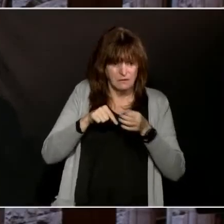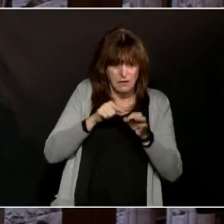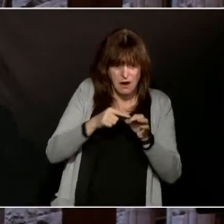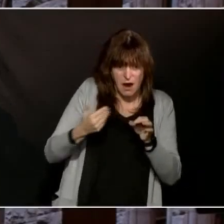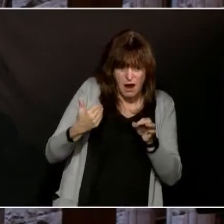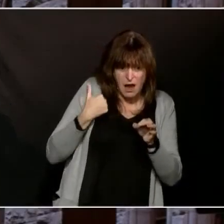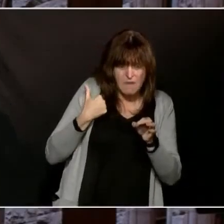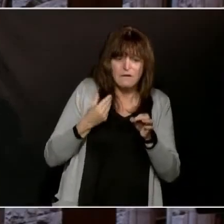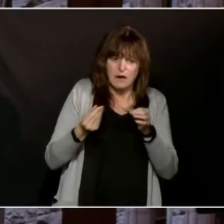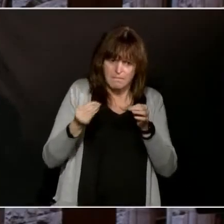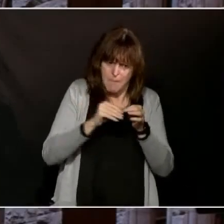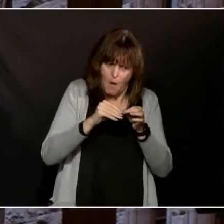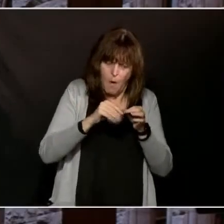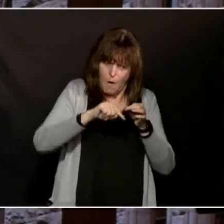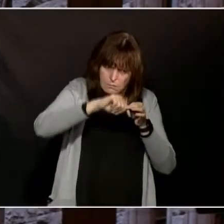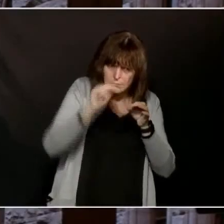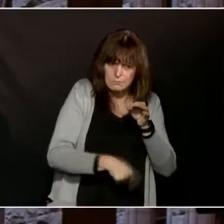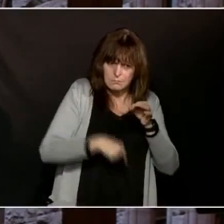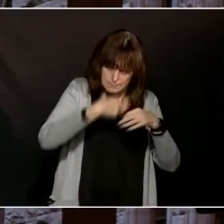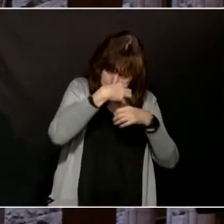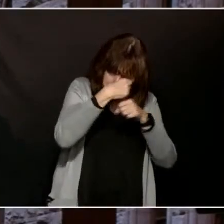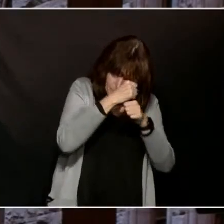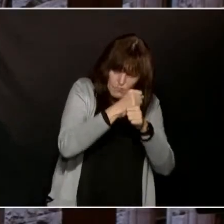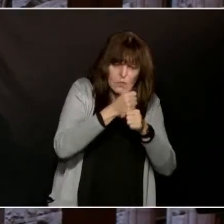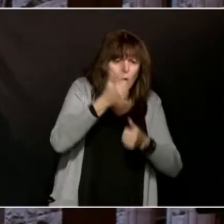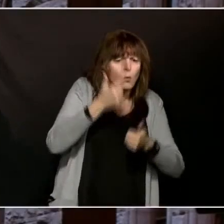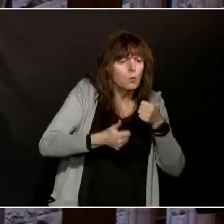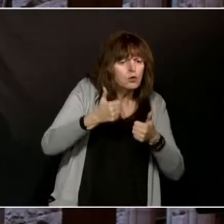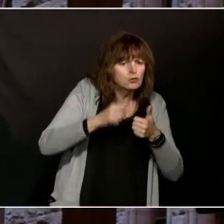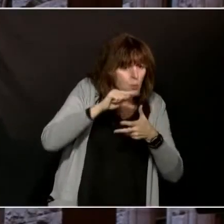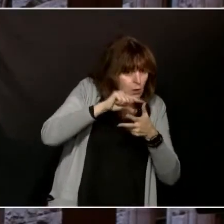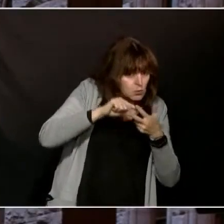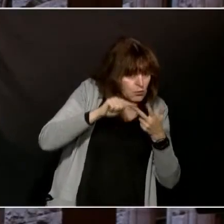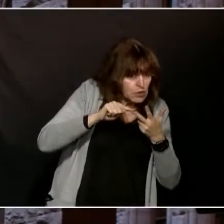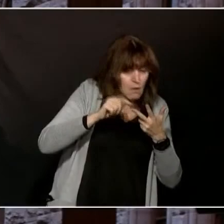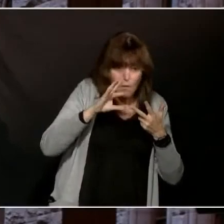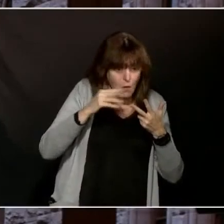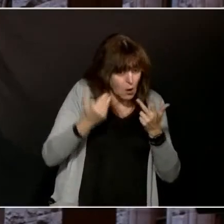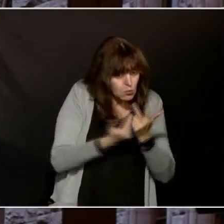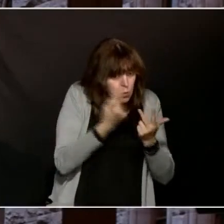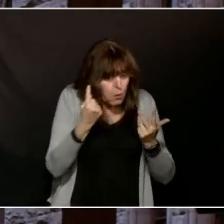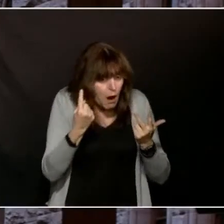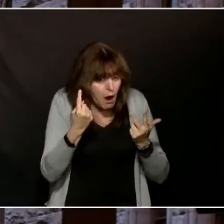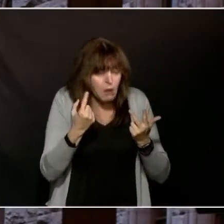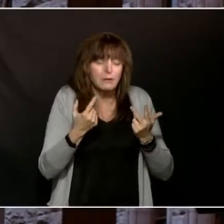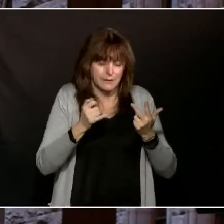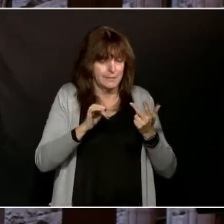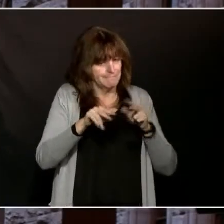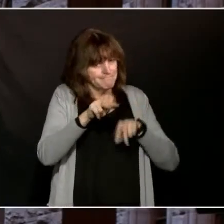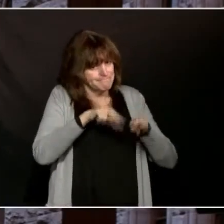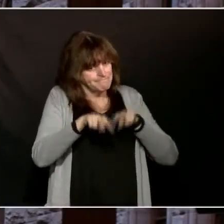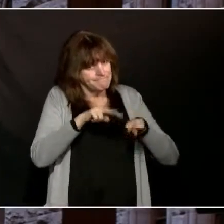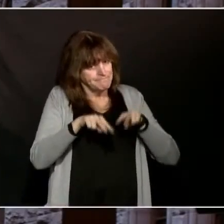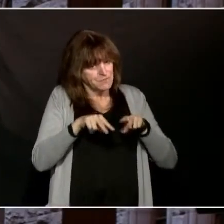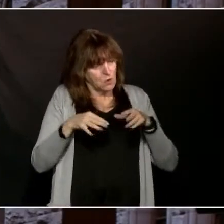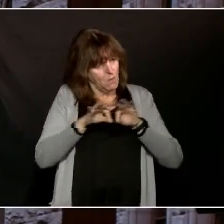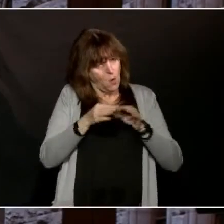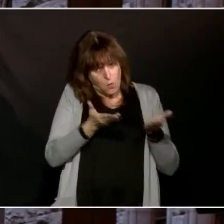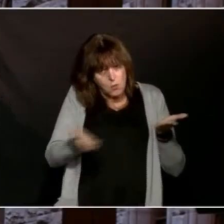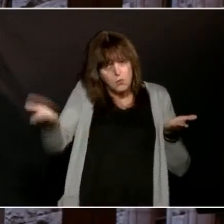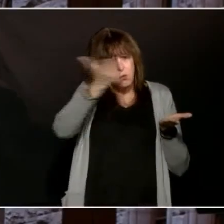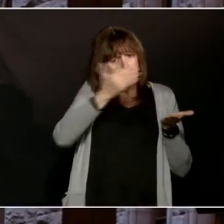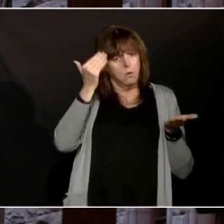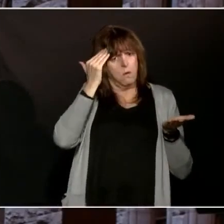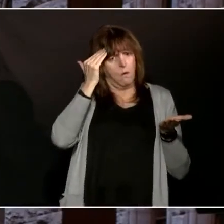will keep us informed, the public informed, and our decision makers informed of what's happening. Why is it important to do a point prevalence